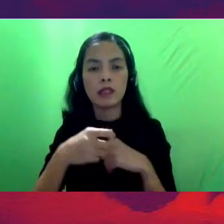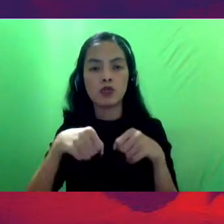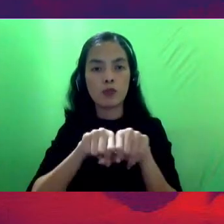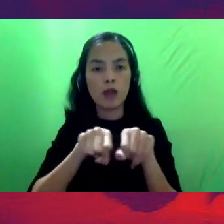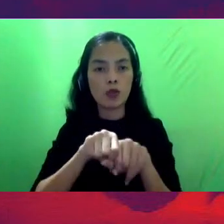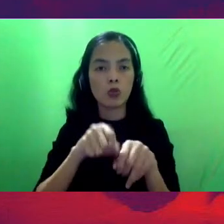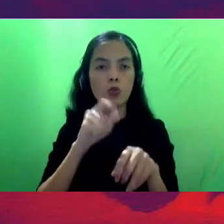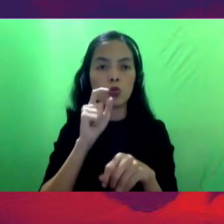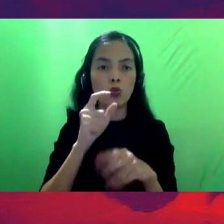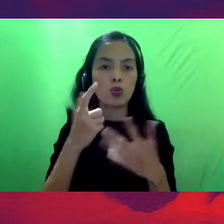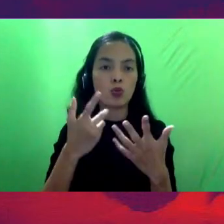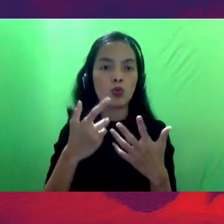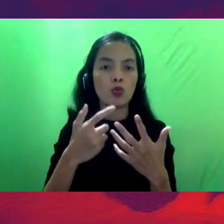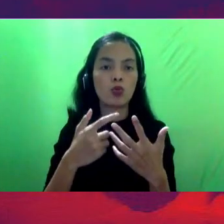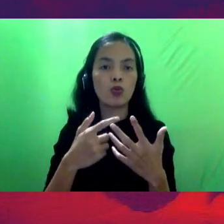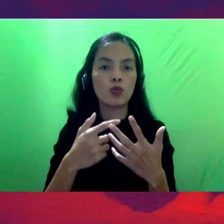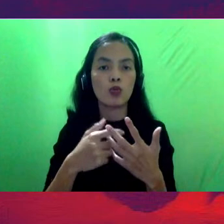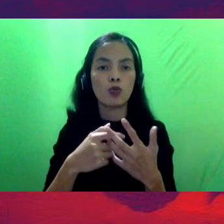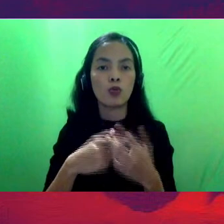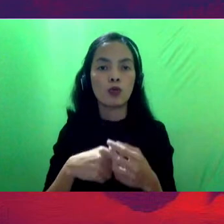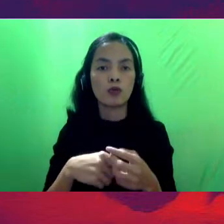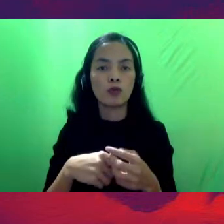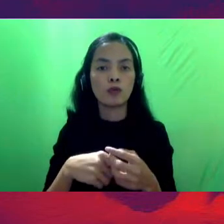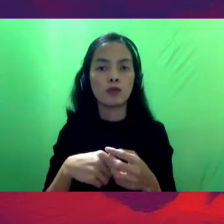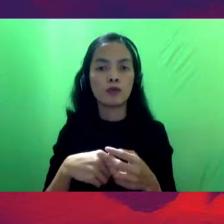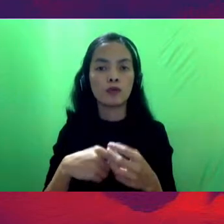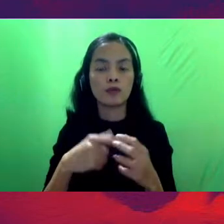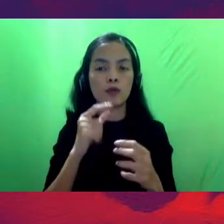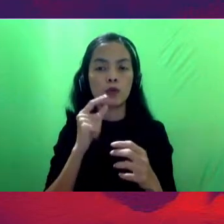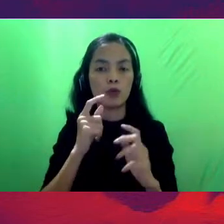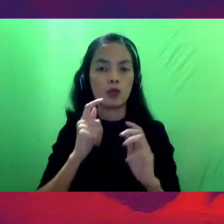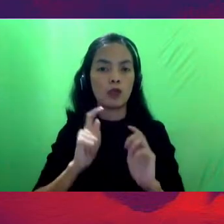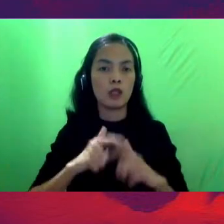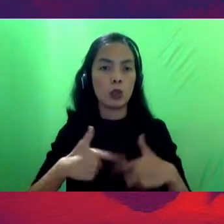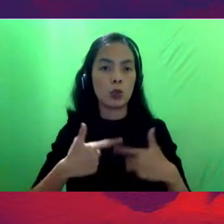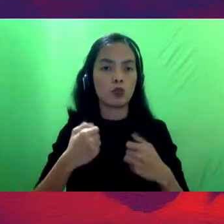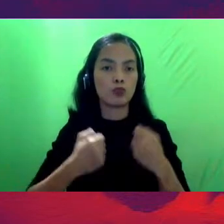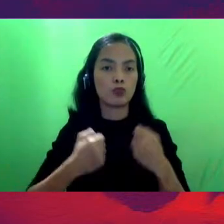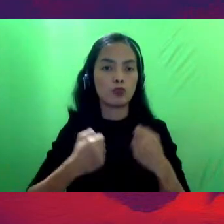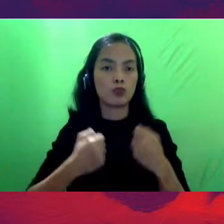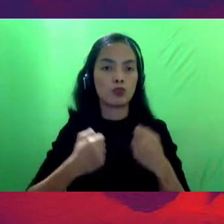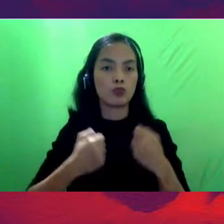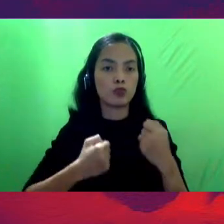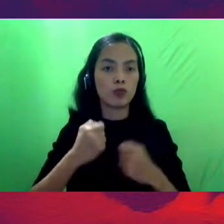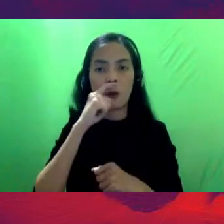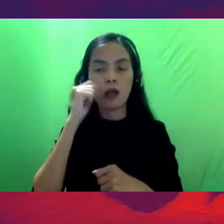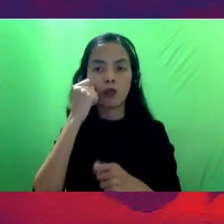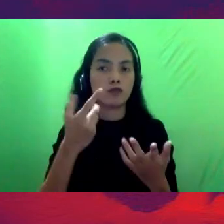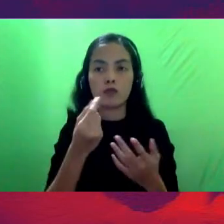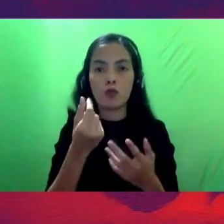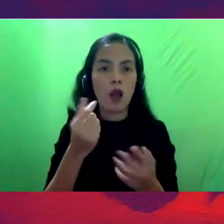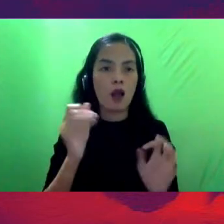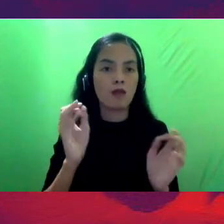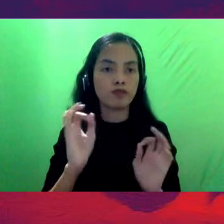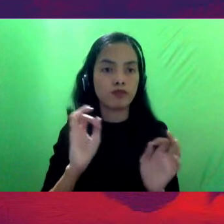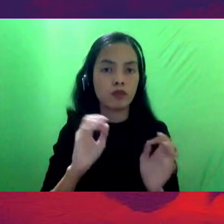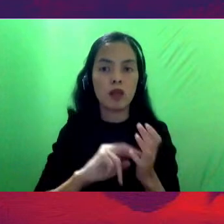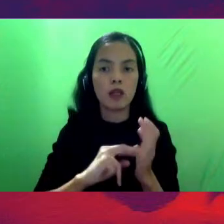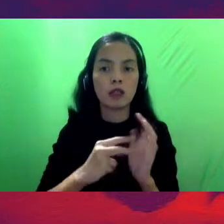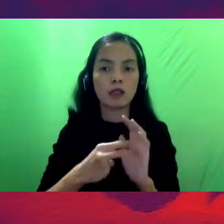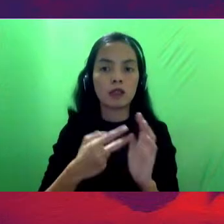daily activities, because parents also lost their income. So probably these people are in the bottom